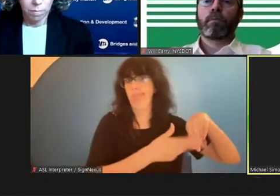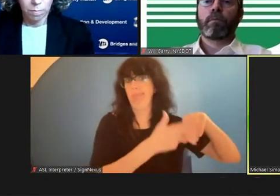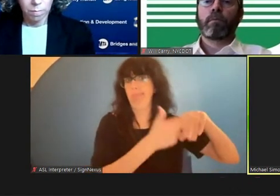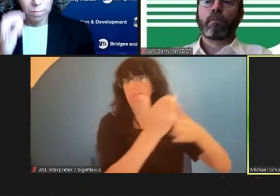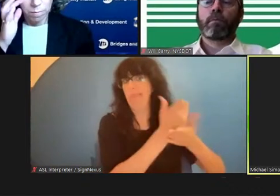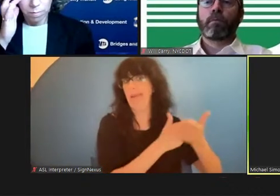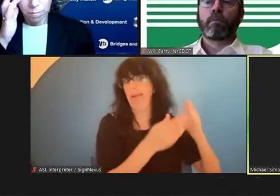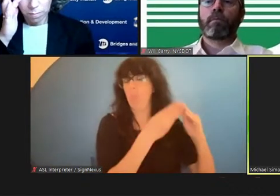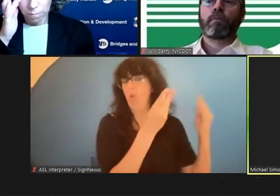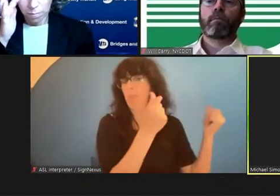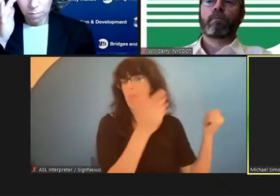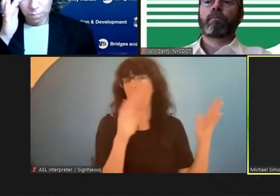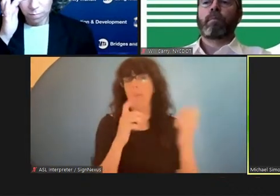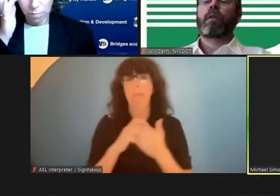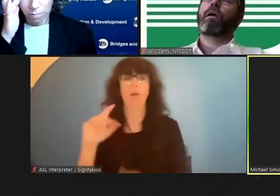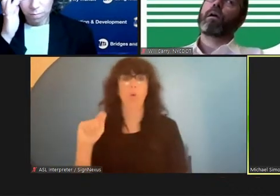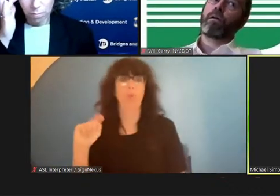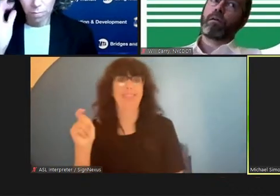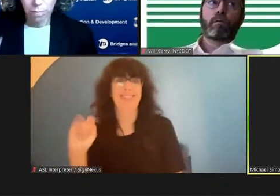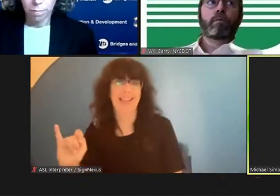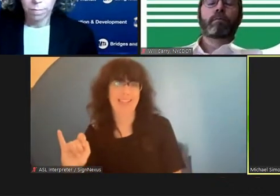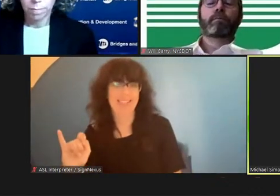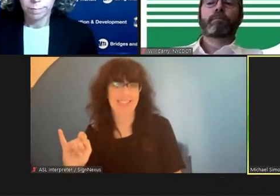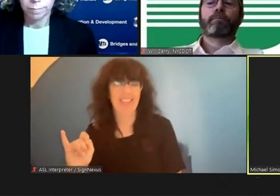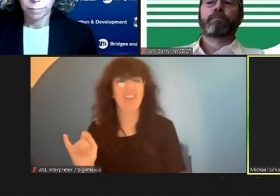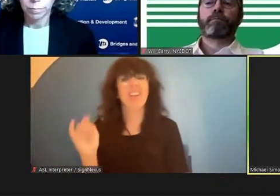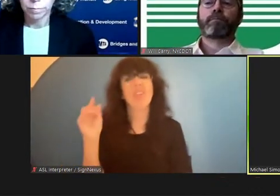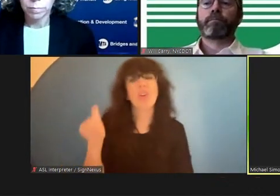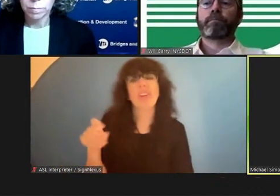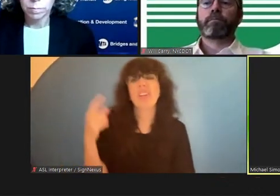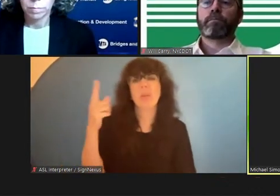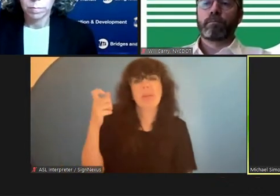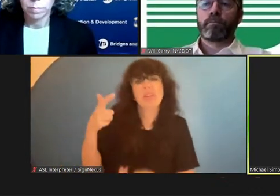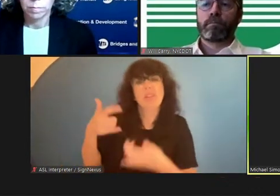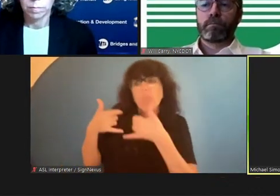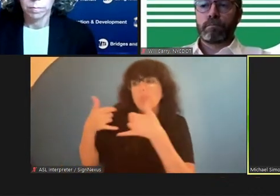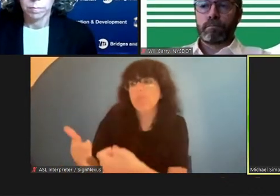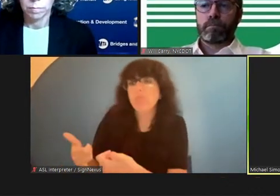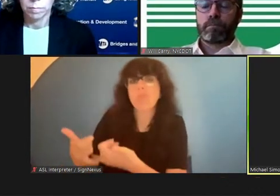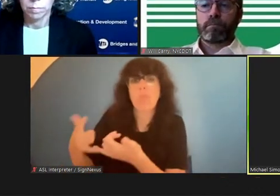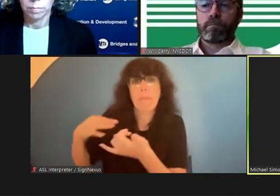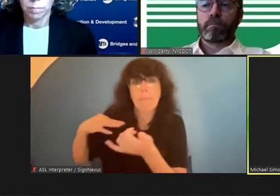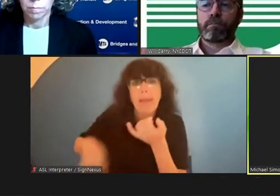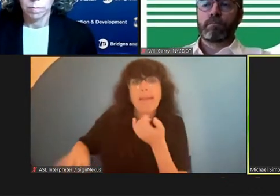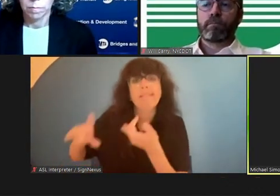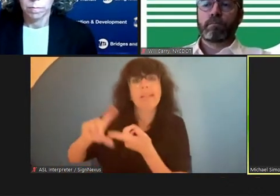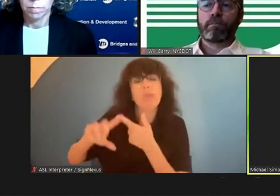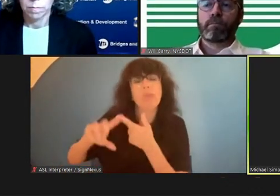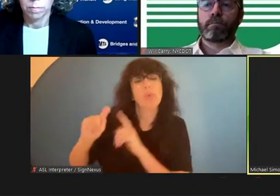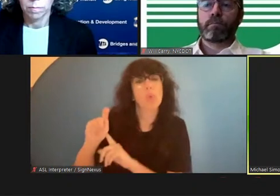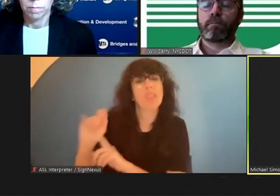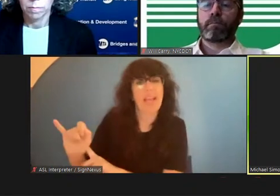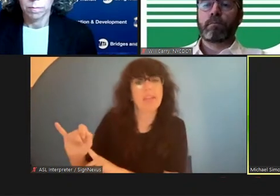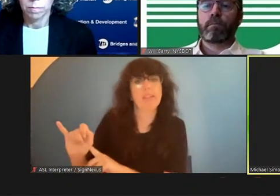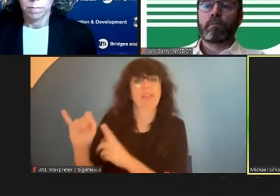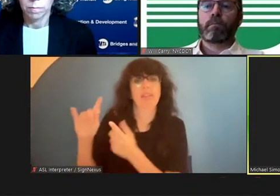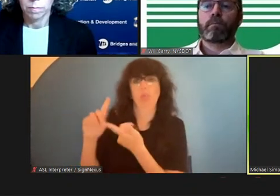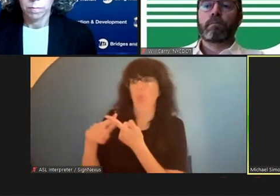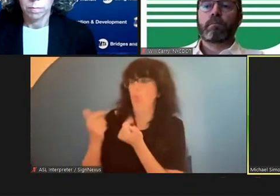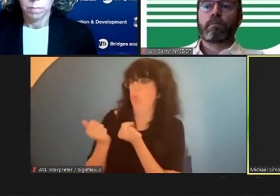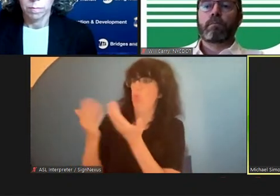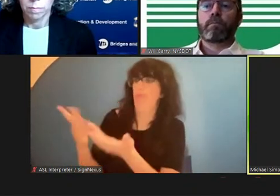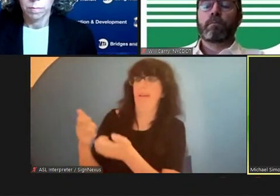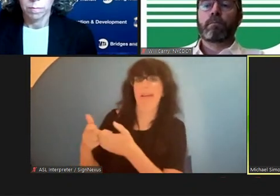taxis there needs to be some reward somewhere for taxis in exchange for for providing this price